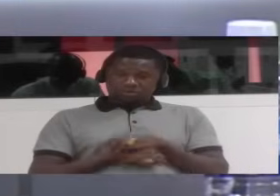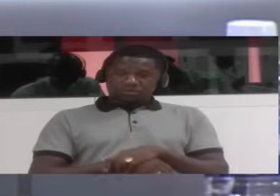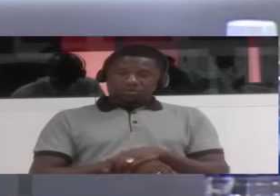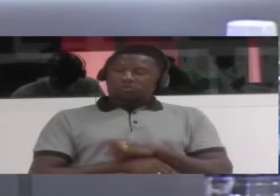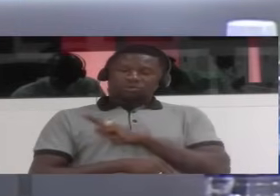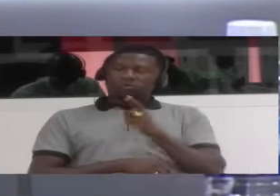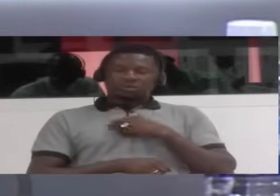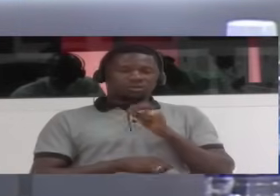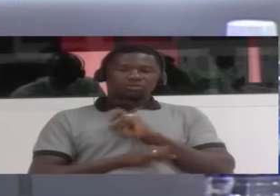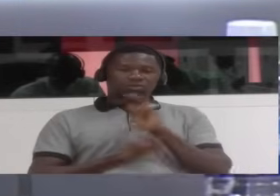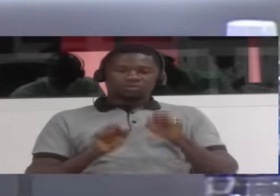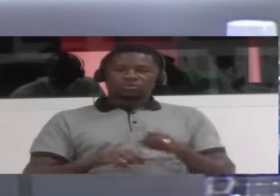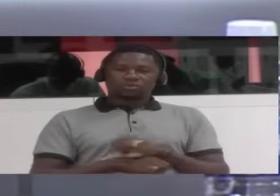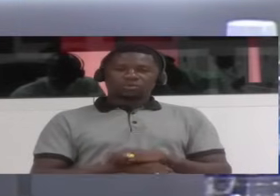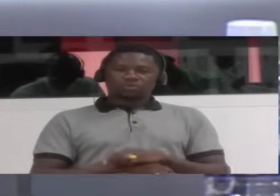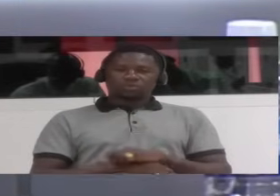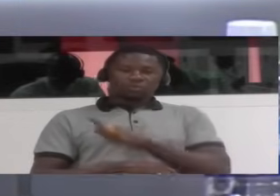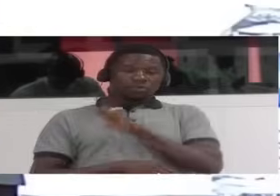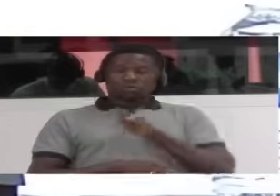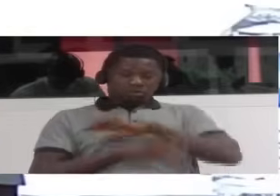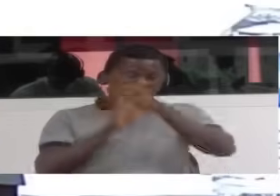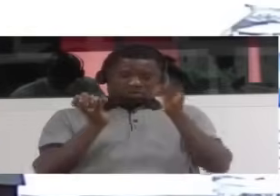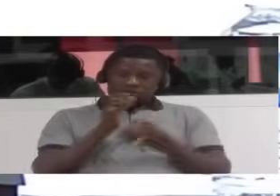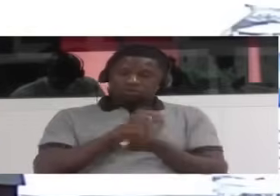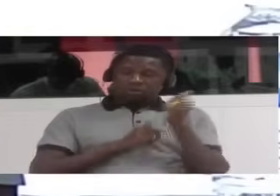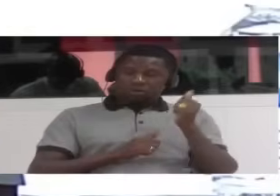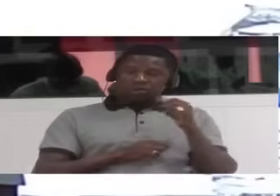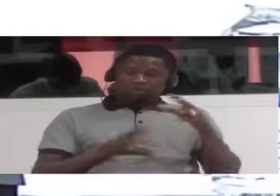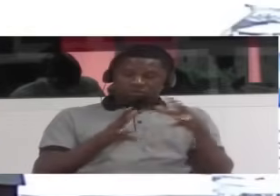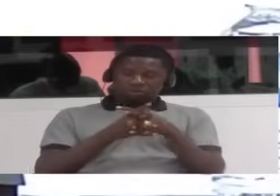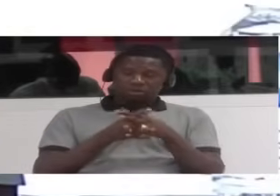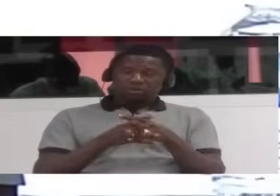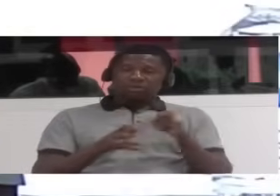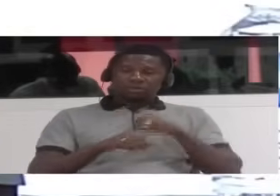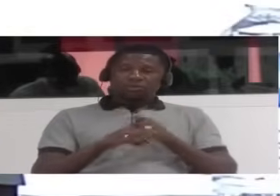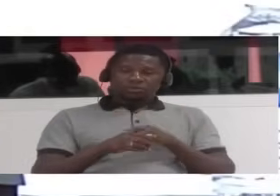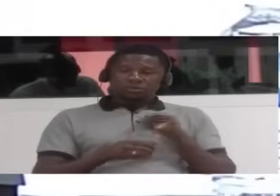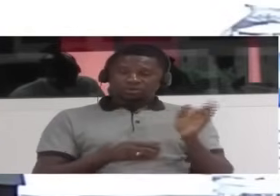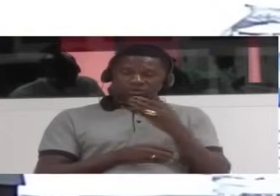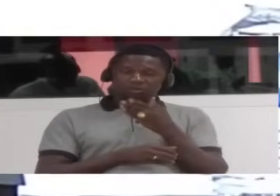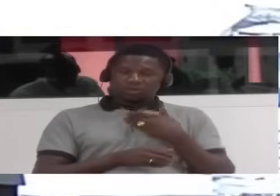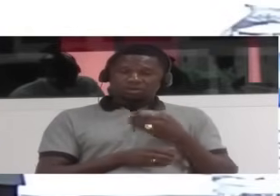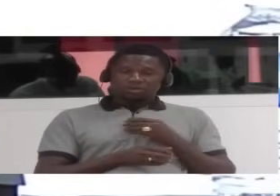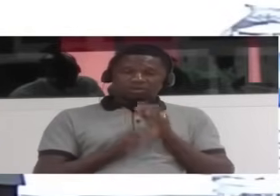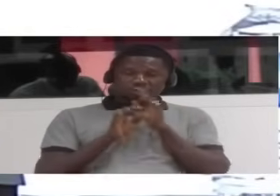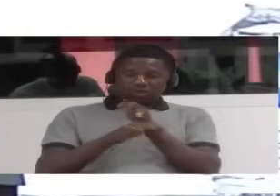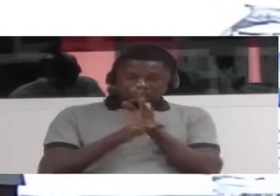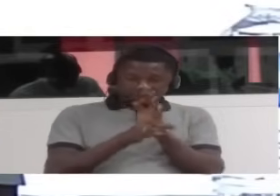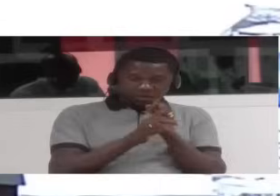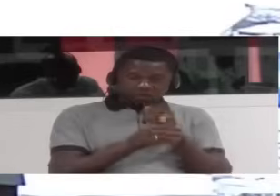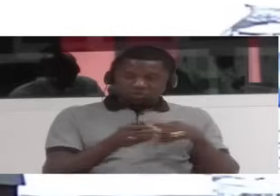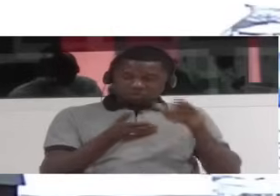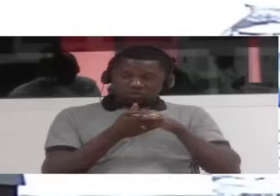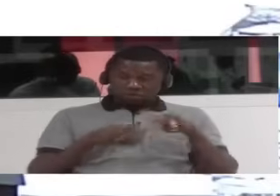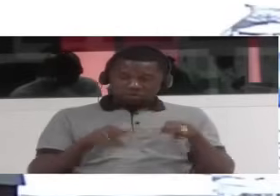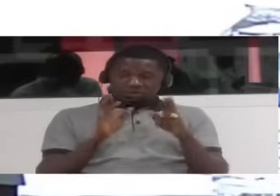not. We all went together. The time we were going, we have a briefing on the way, that there is